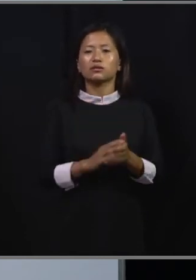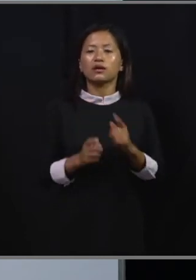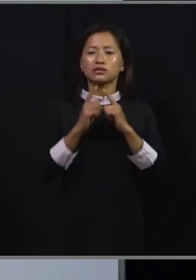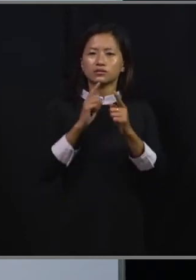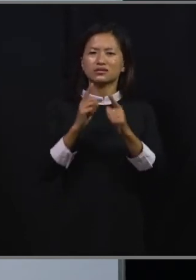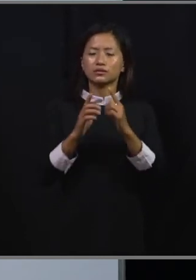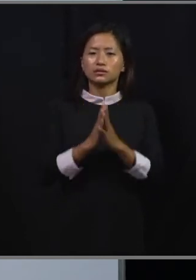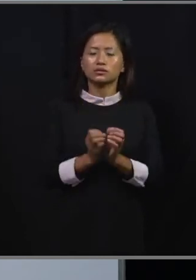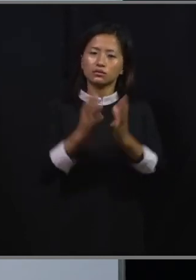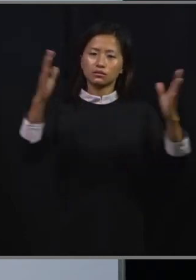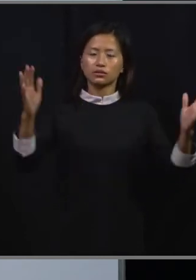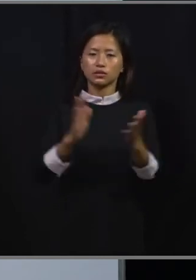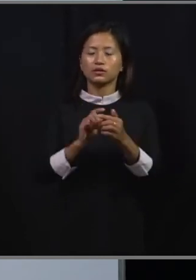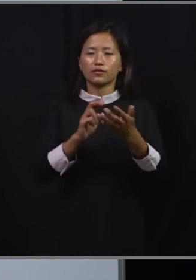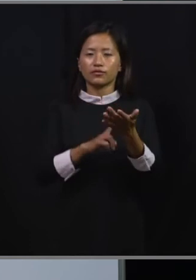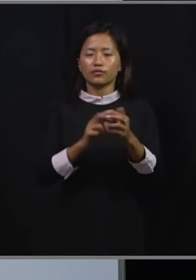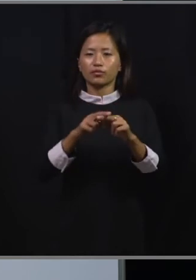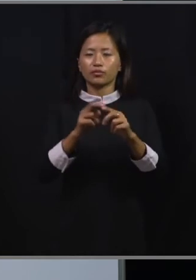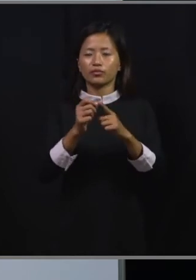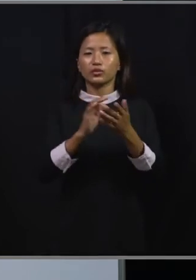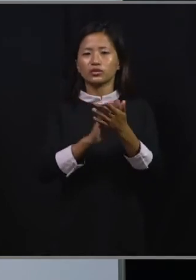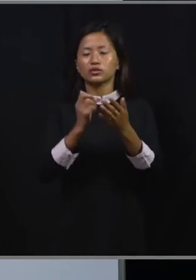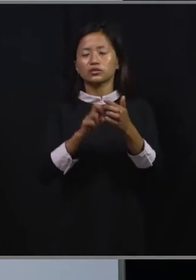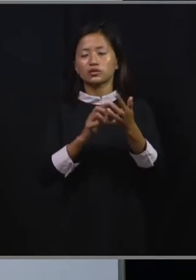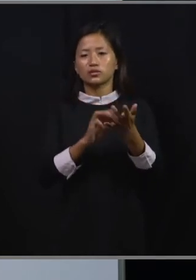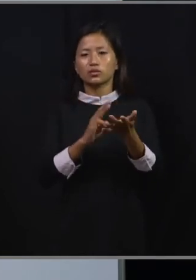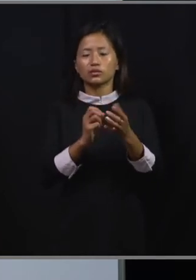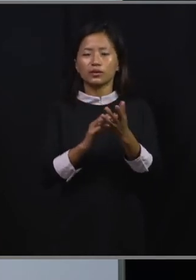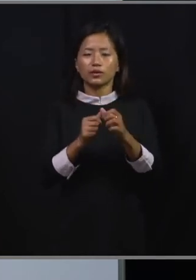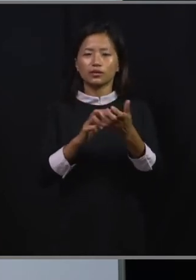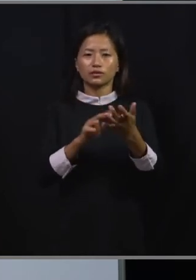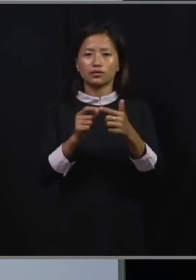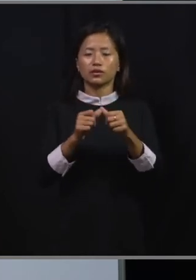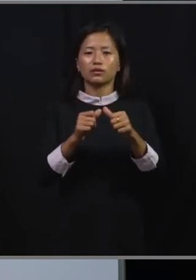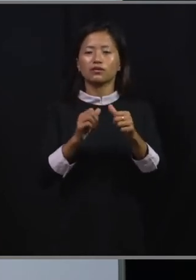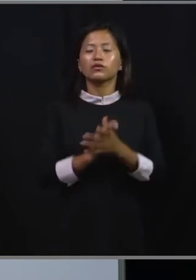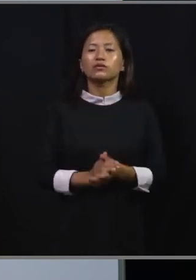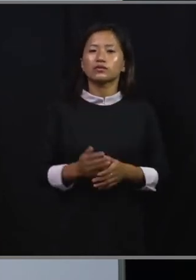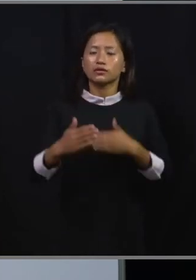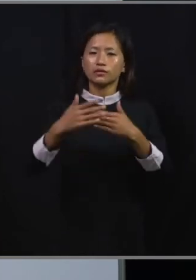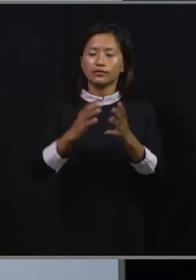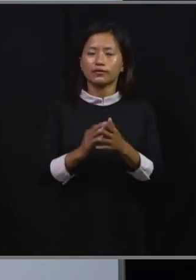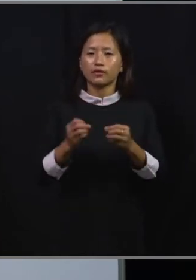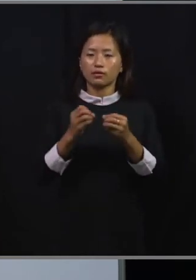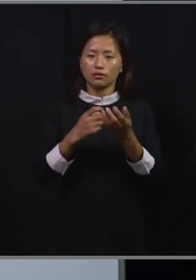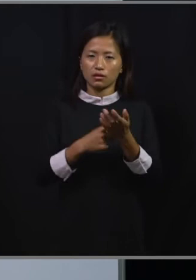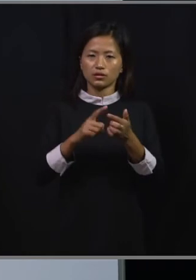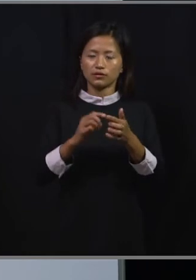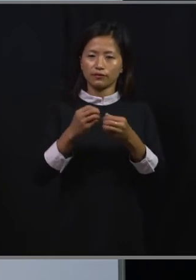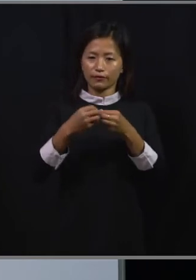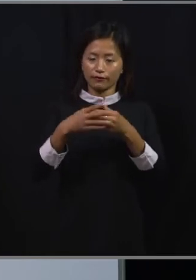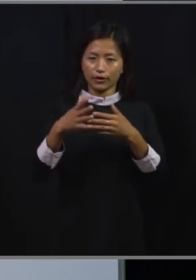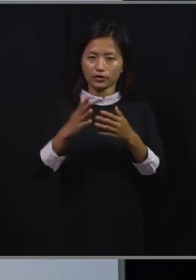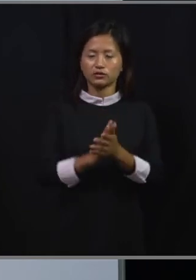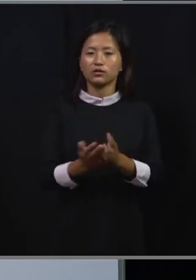like diffraction, interference of light. Okay, so he only explained reflection as well as refraction, but he failed to explain so